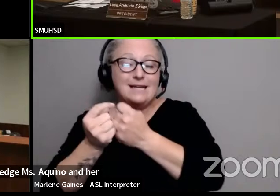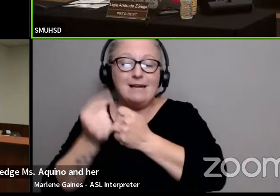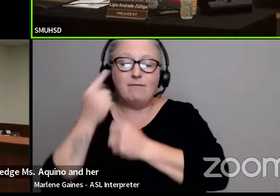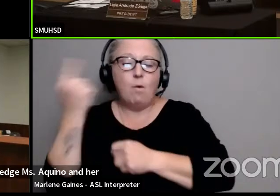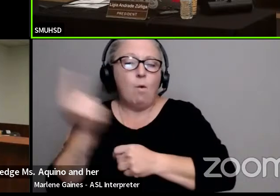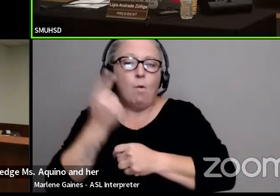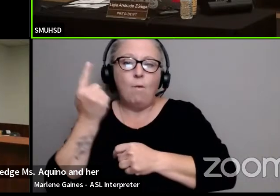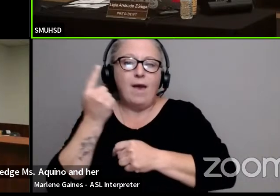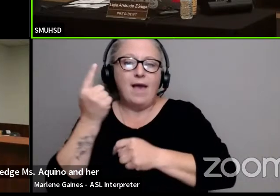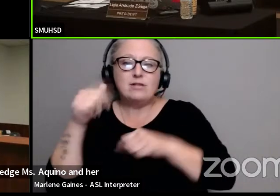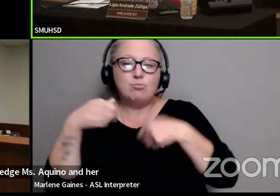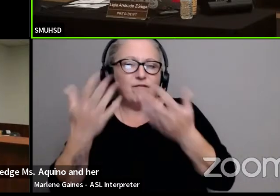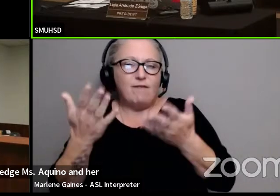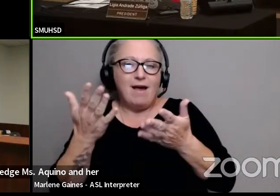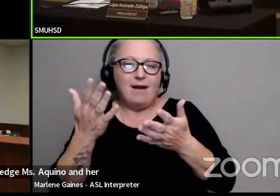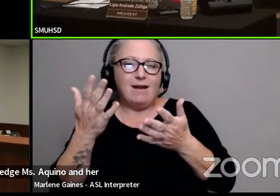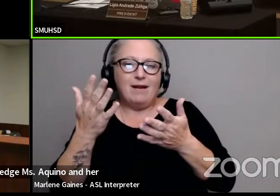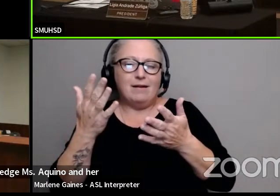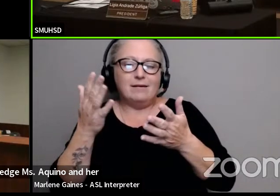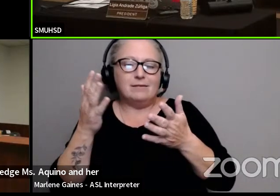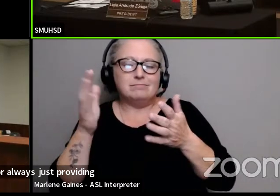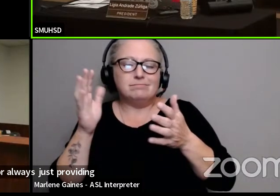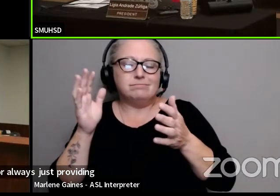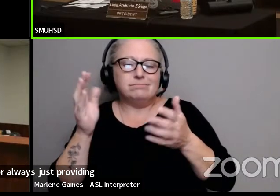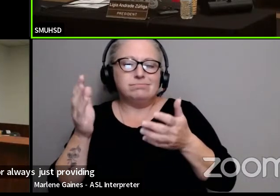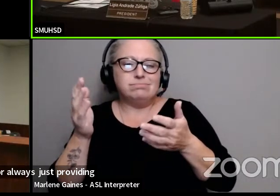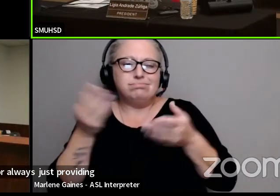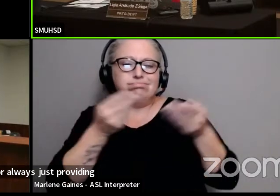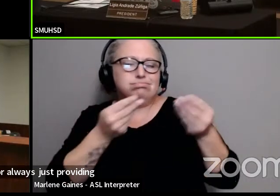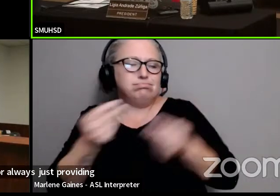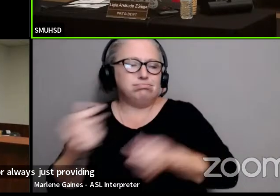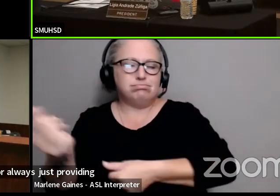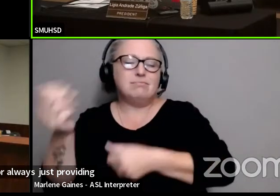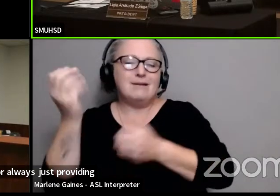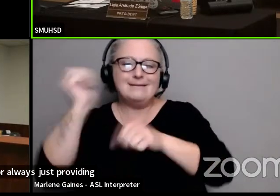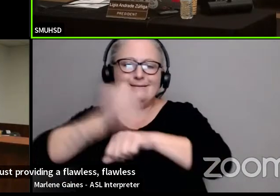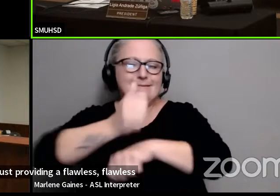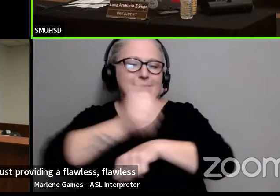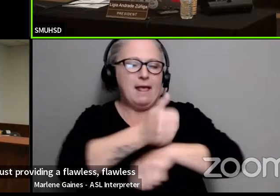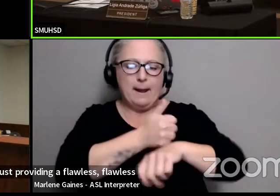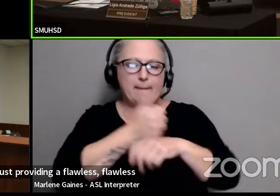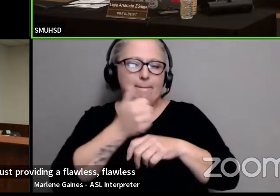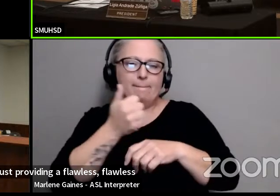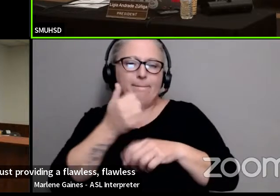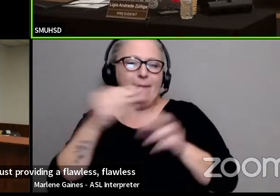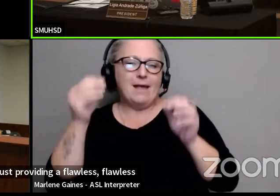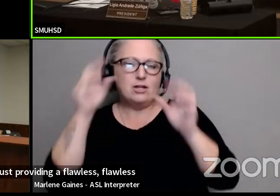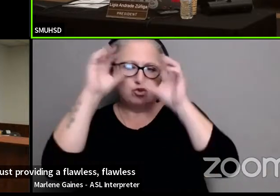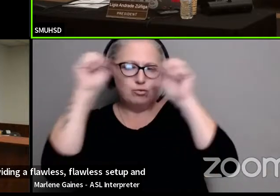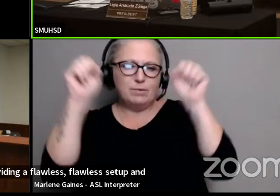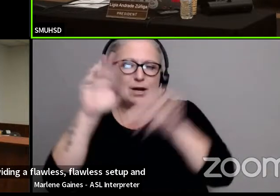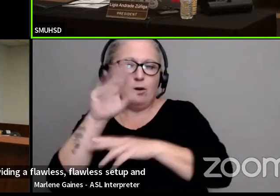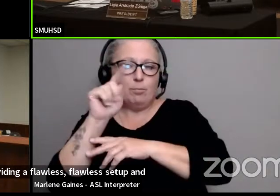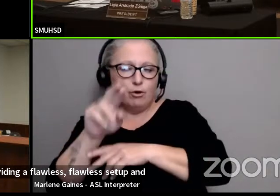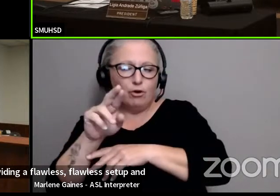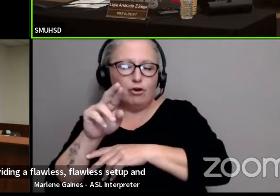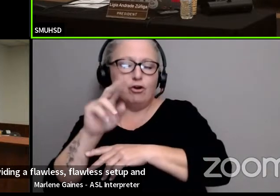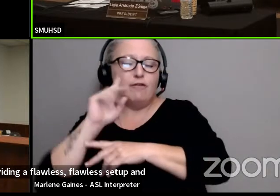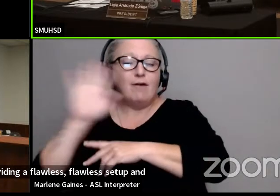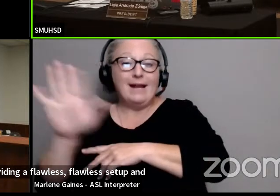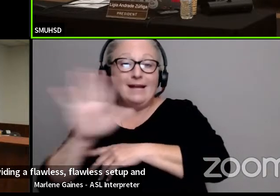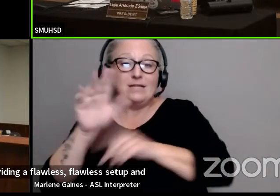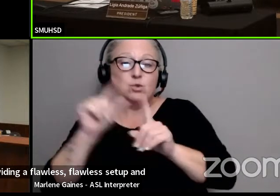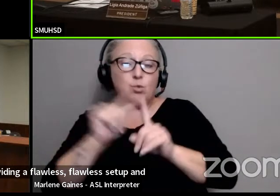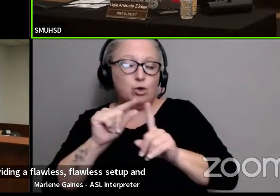always just providing a flawless setup. And also Superintendent Booker for his